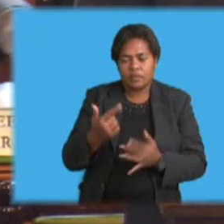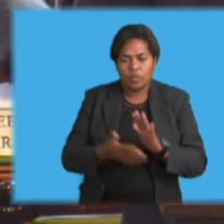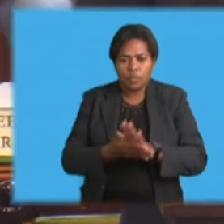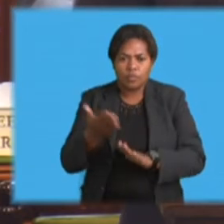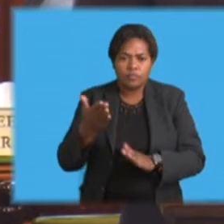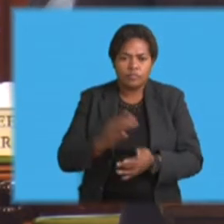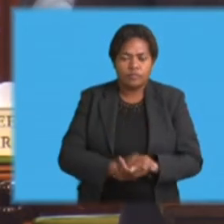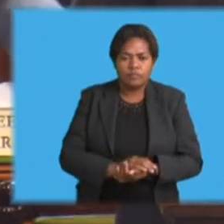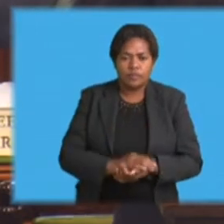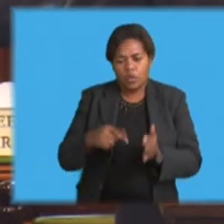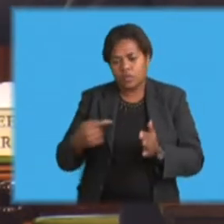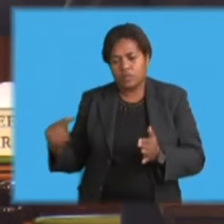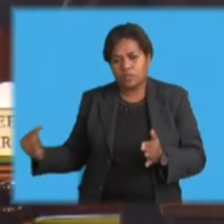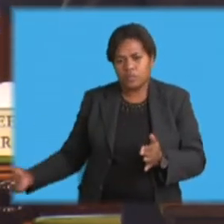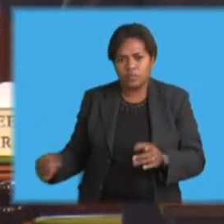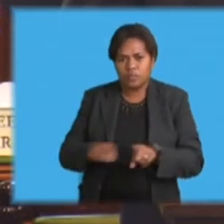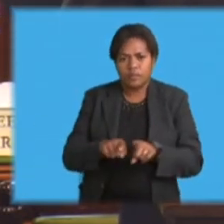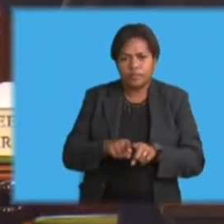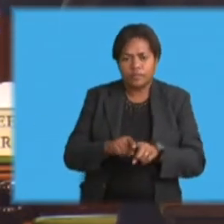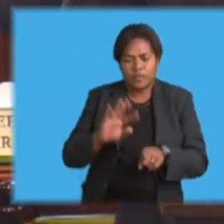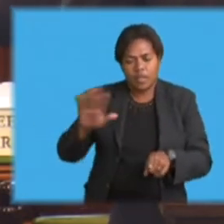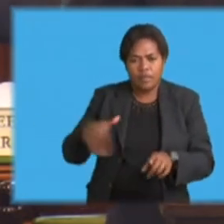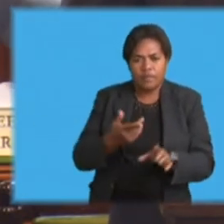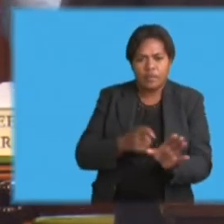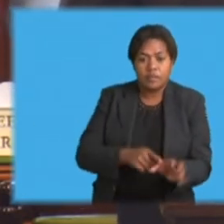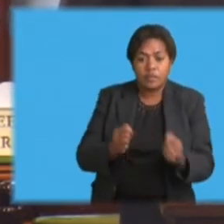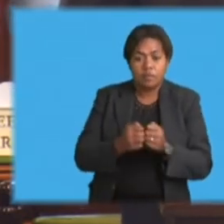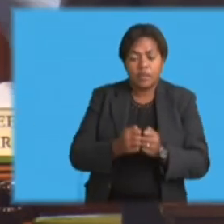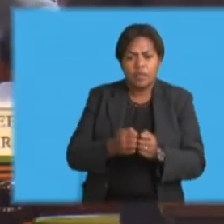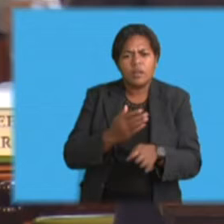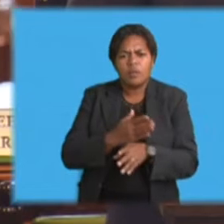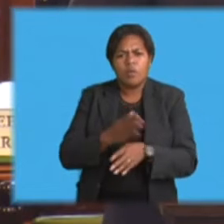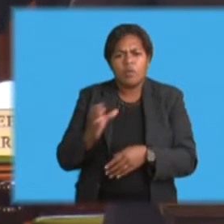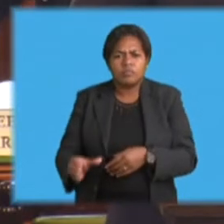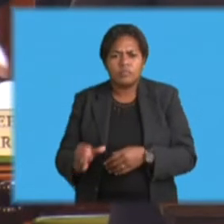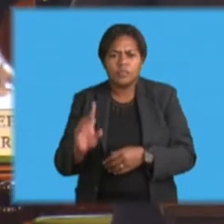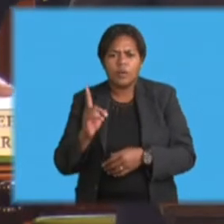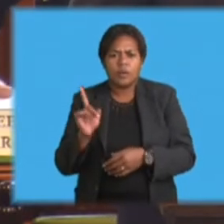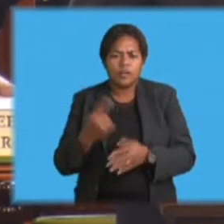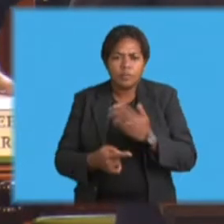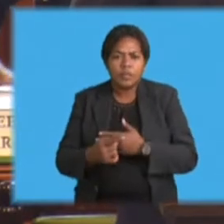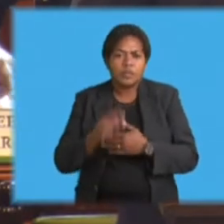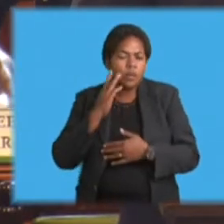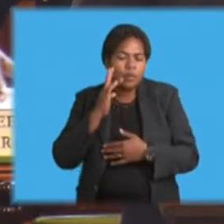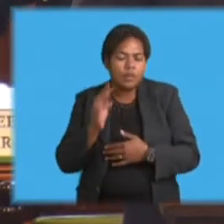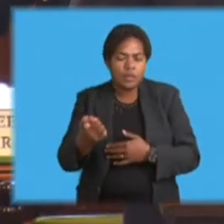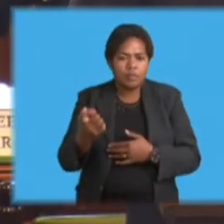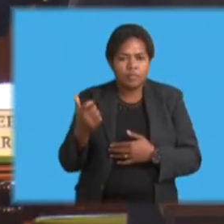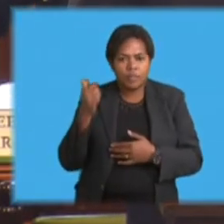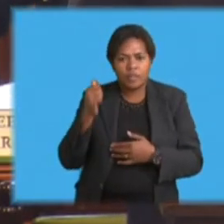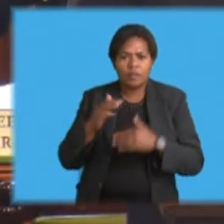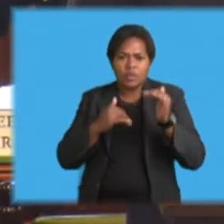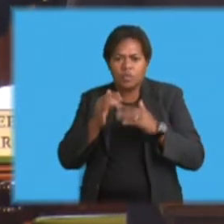going for the rest of the year. Many workers, when they first return, they build new homes, they improve their existing homes, they start small business,